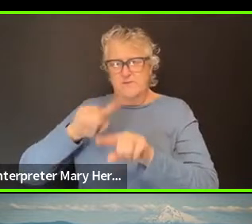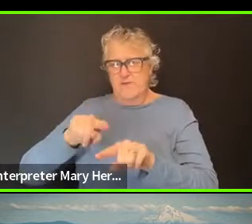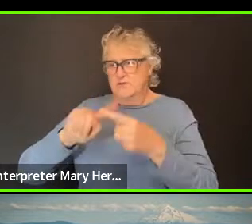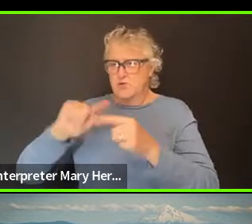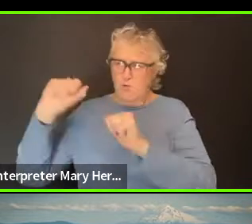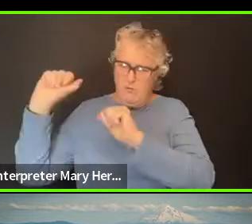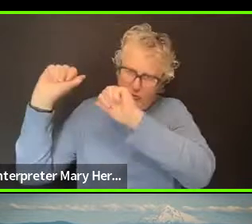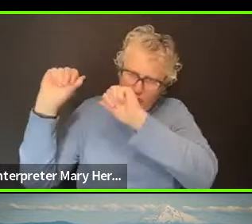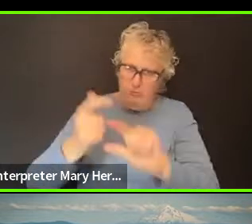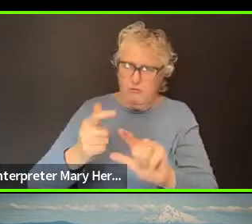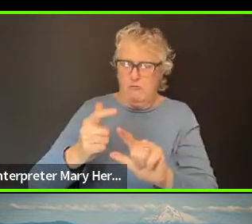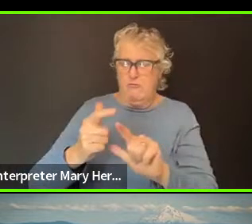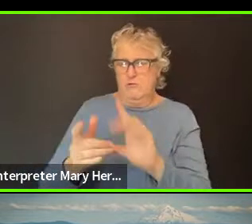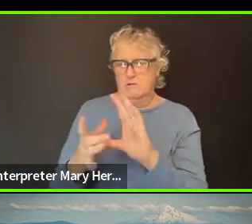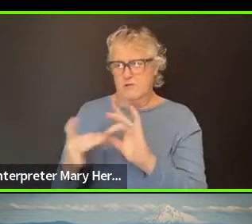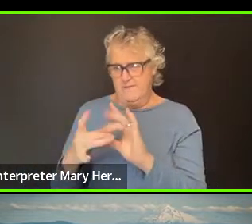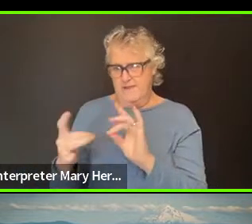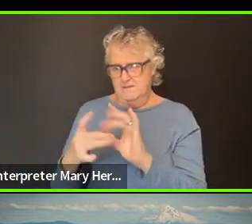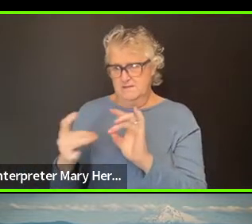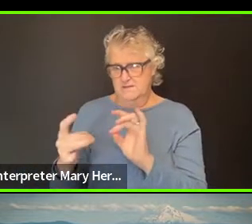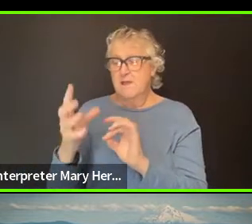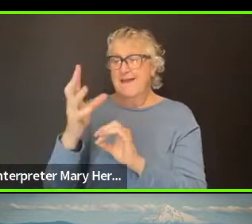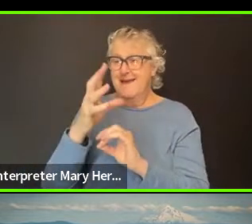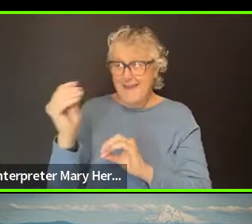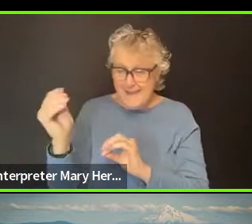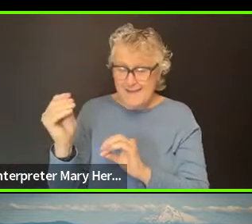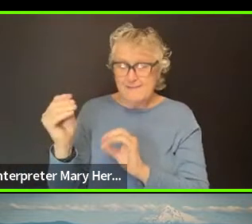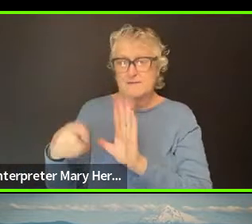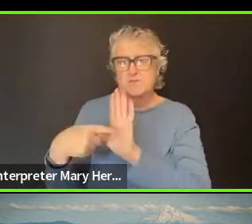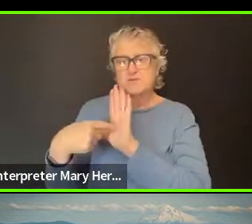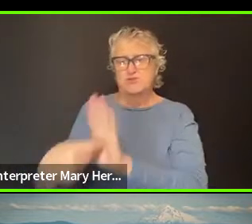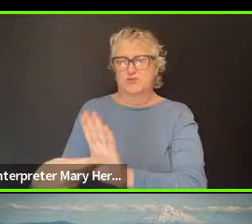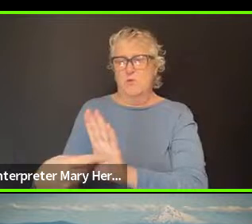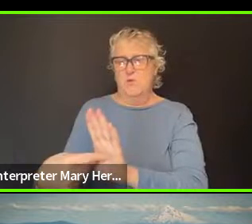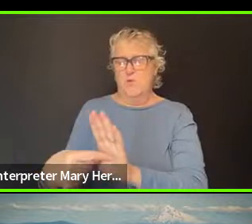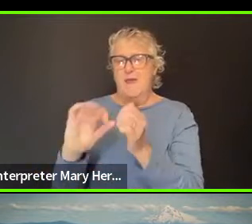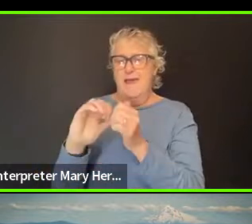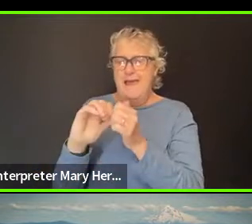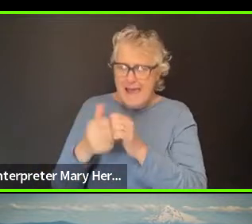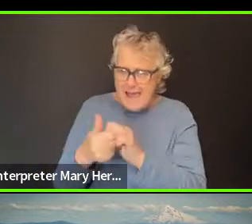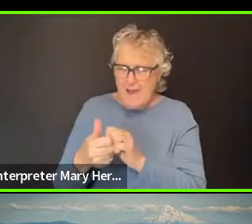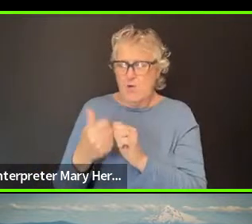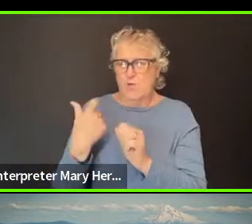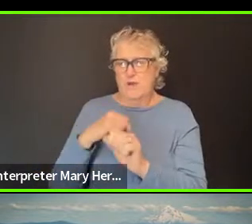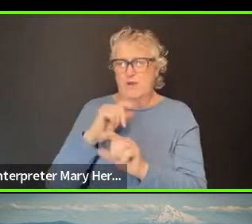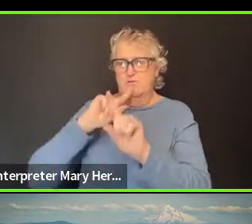those comments. And that's what the final environmental impact statement's for. So